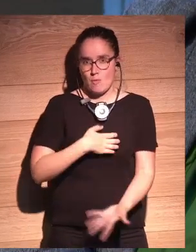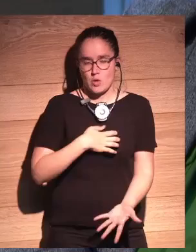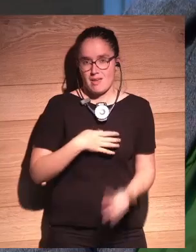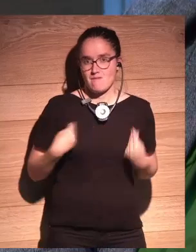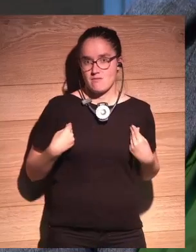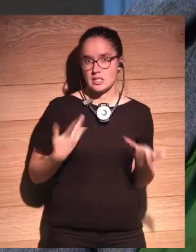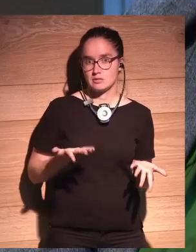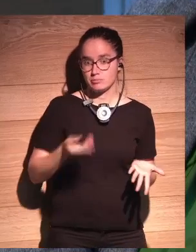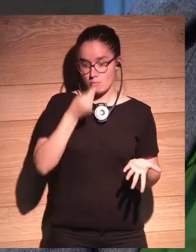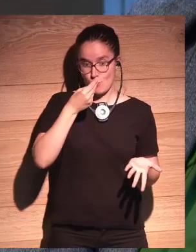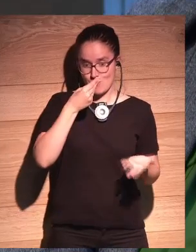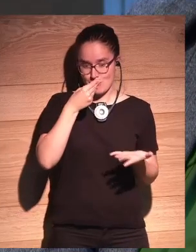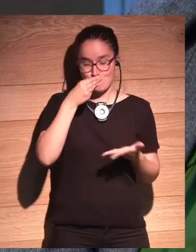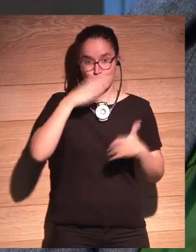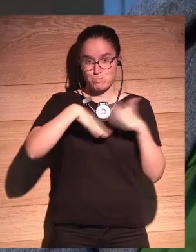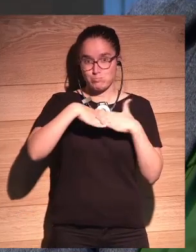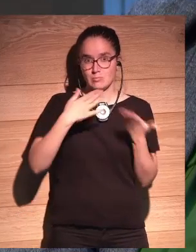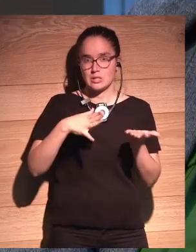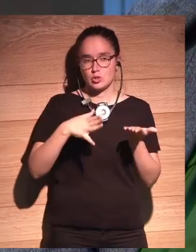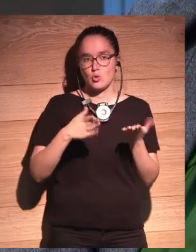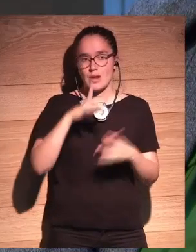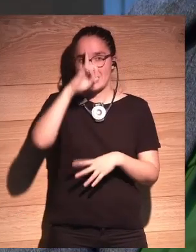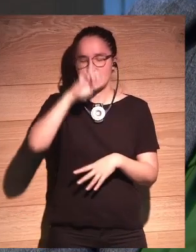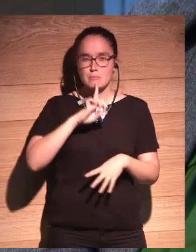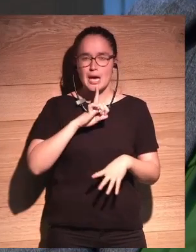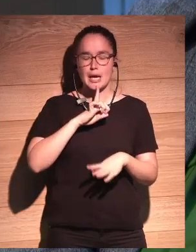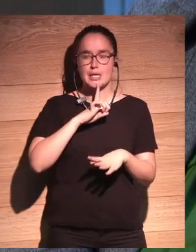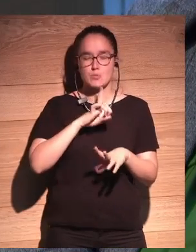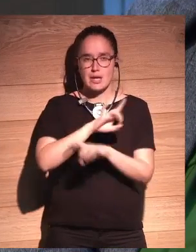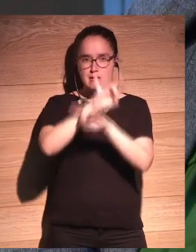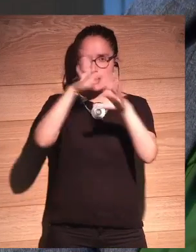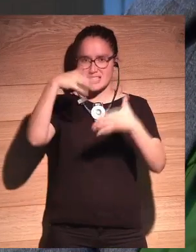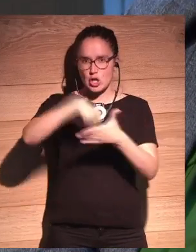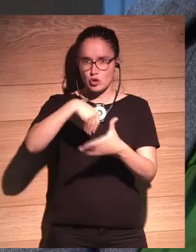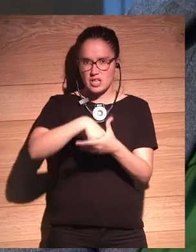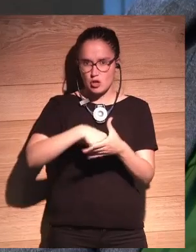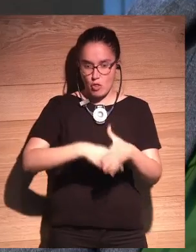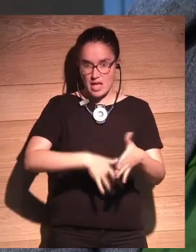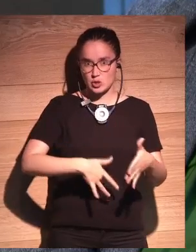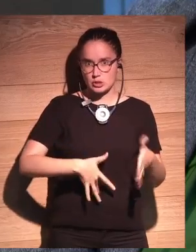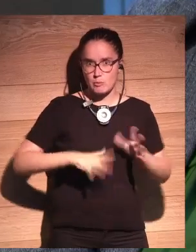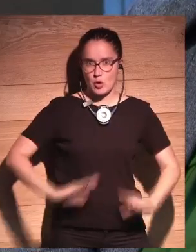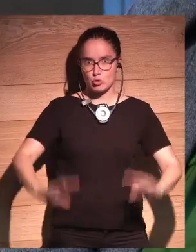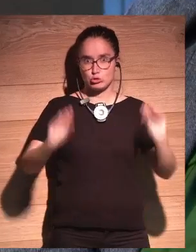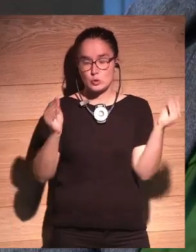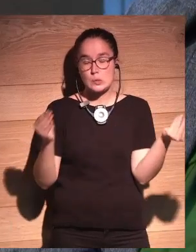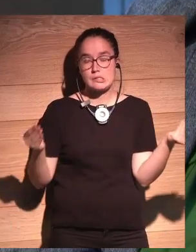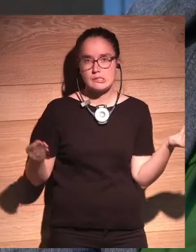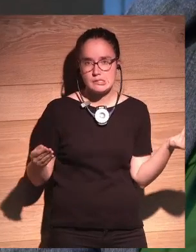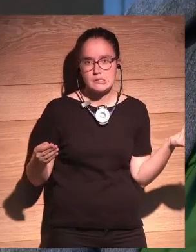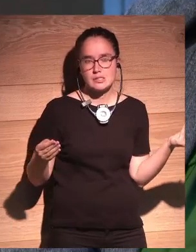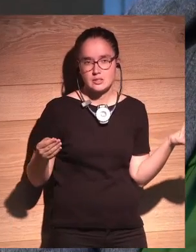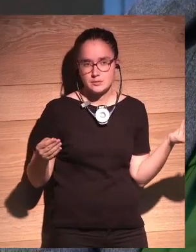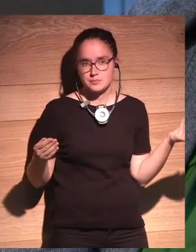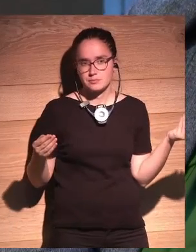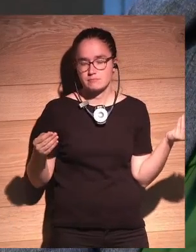graphic photos of the stomach contents of this whale, of these plastic bags, and then they started to bring on statistics